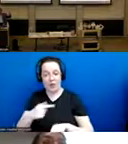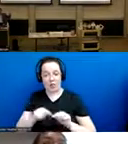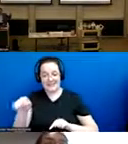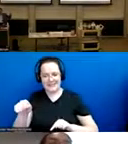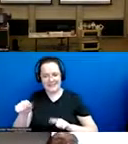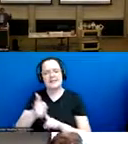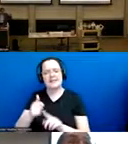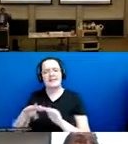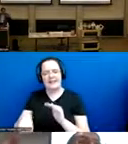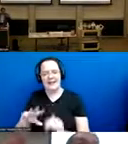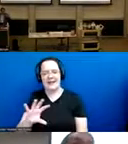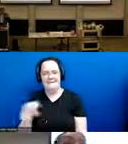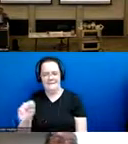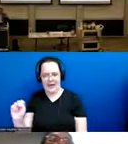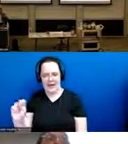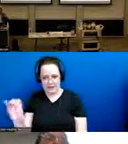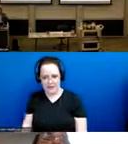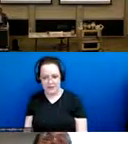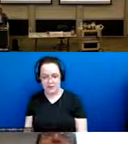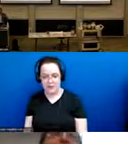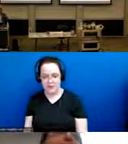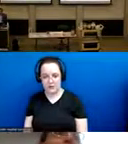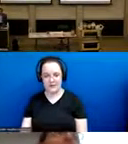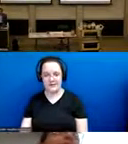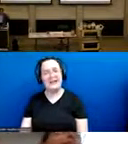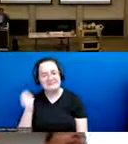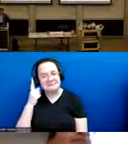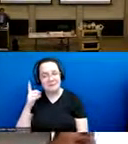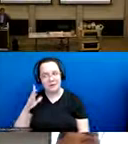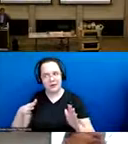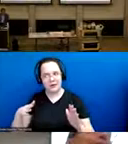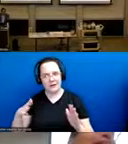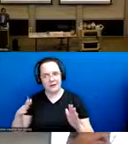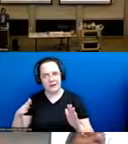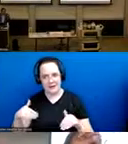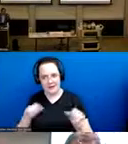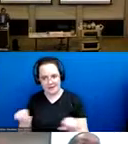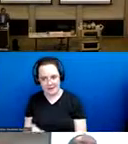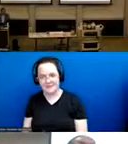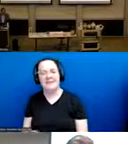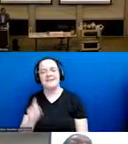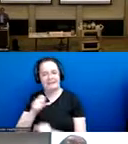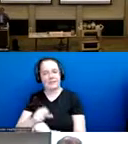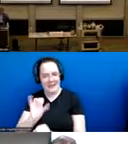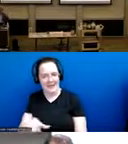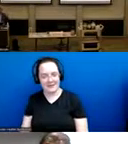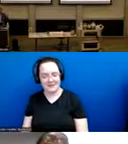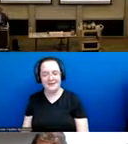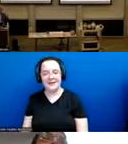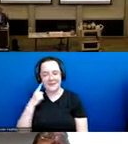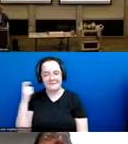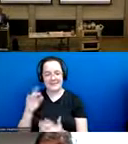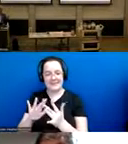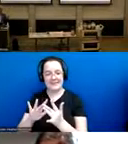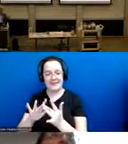nanoseconds, right? That, by the way, does not exist yet. You actually have to create it, because the internet, if it has